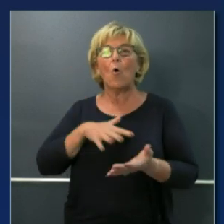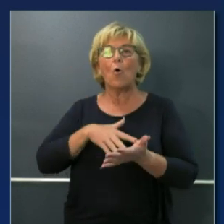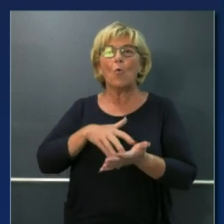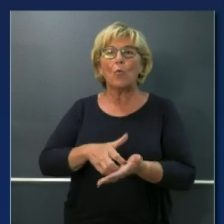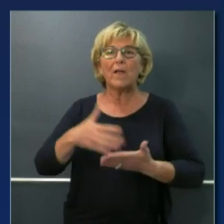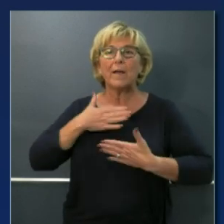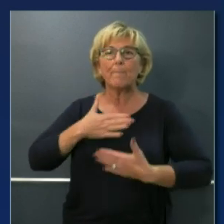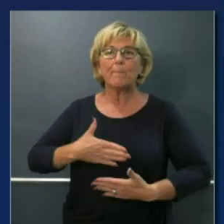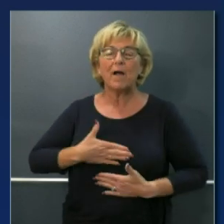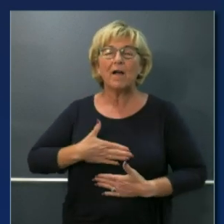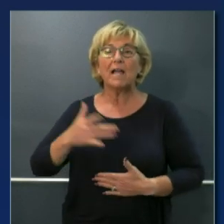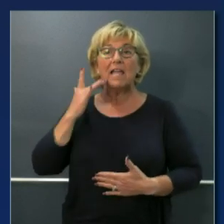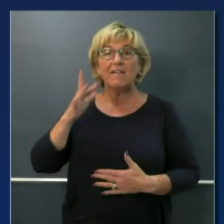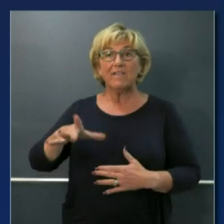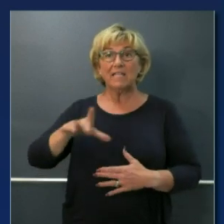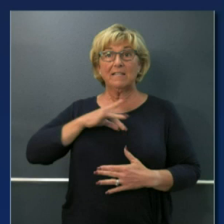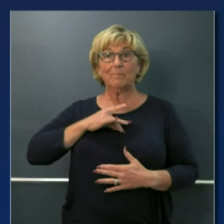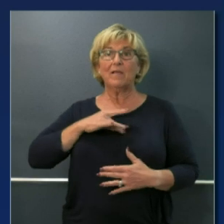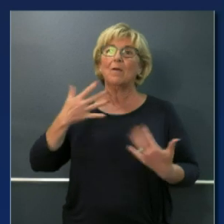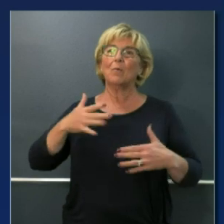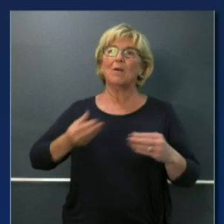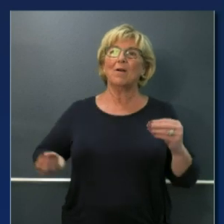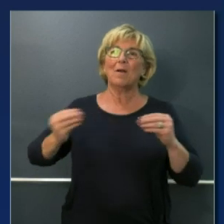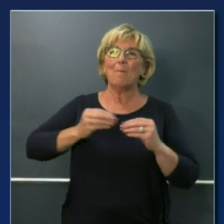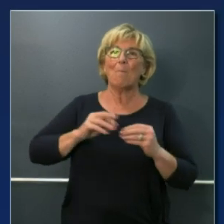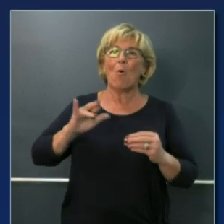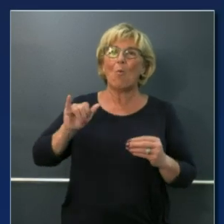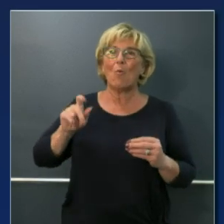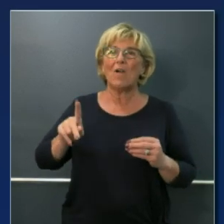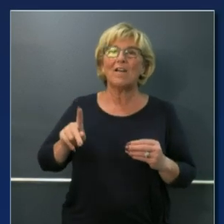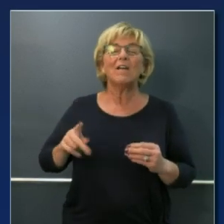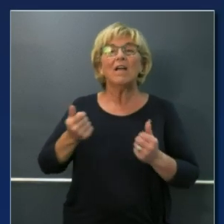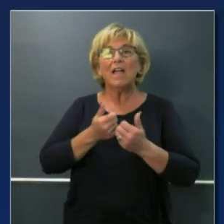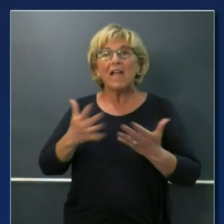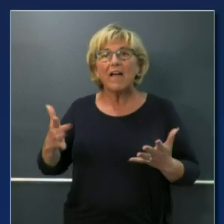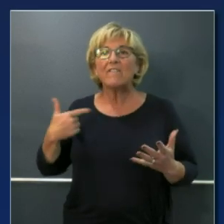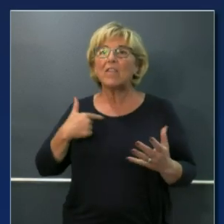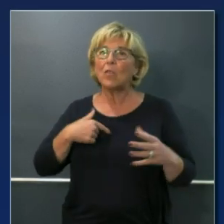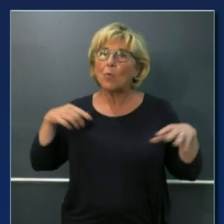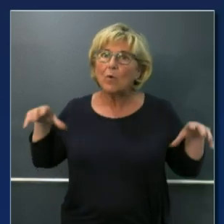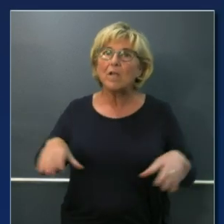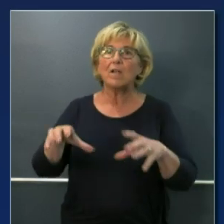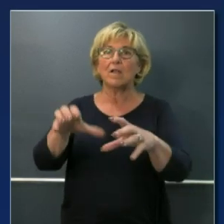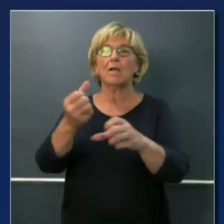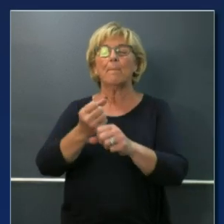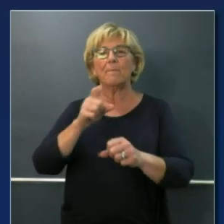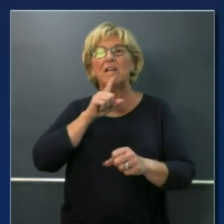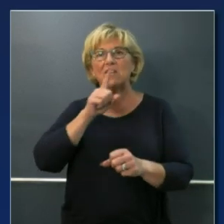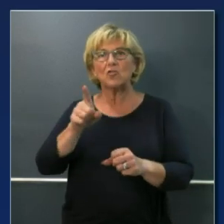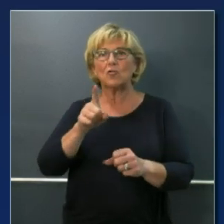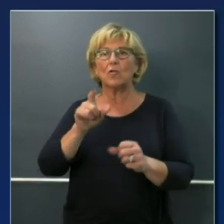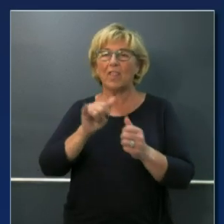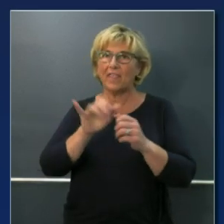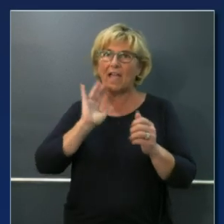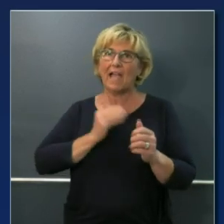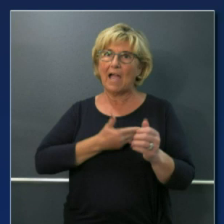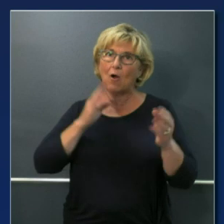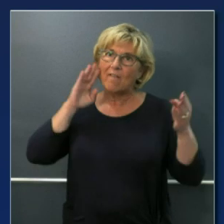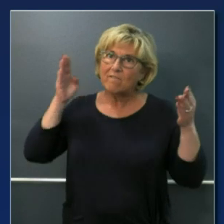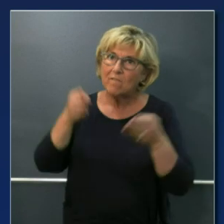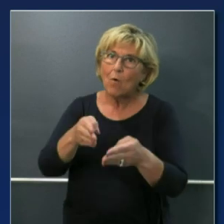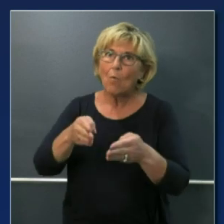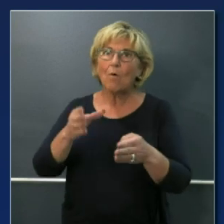whom, if they're exposed, their risk is much greater. And around everything that we've done, we've made sure that that's been a very central part of our dialogue